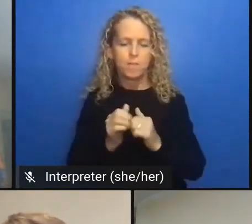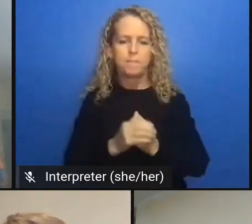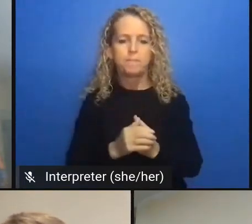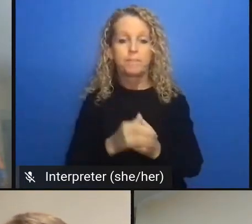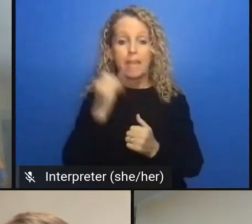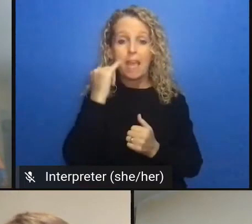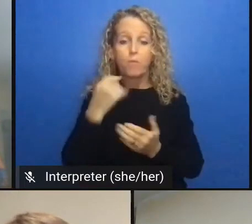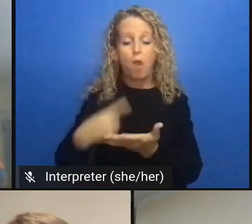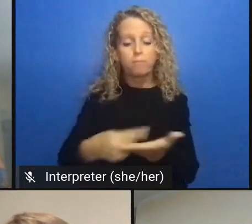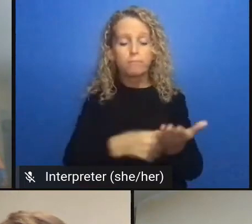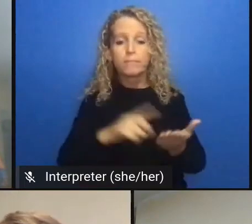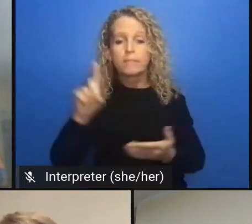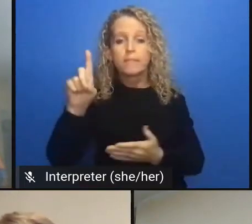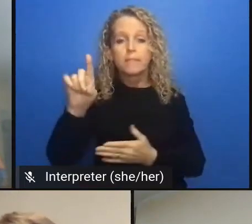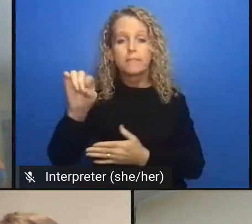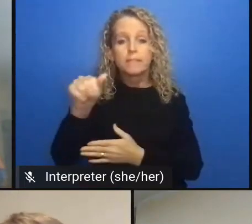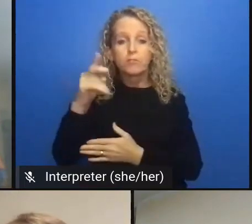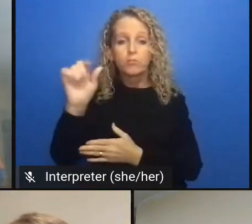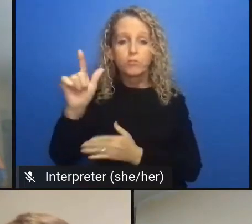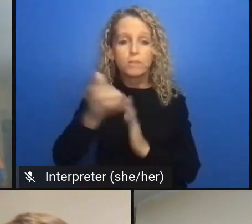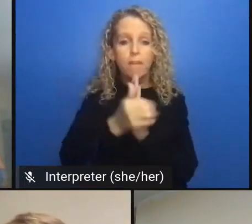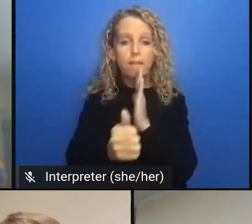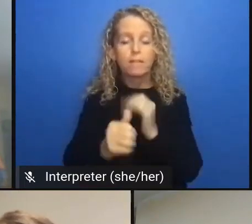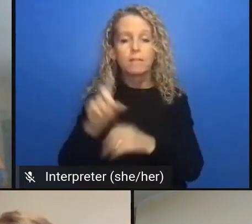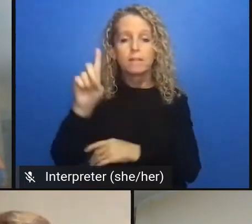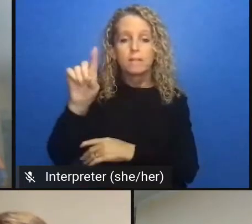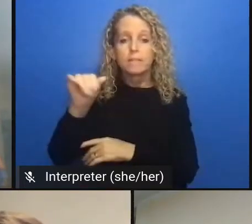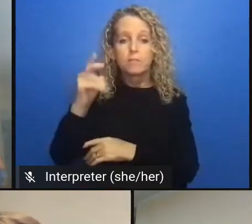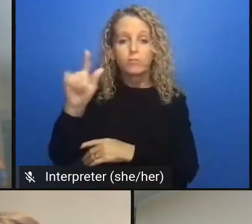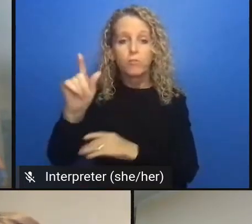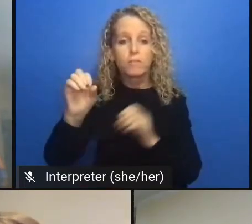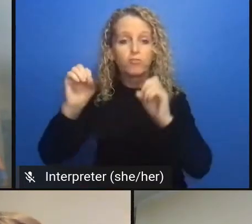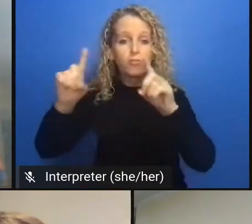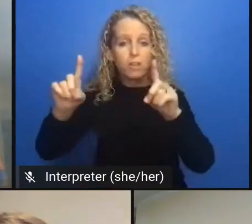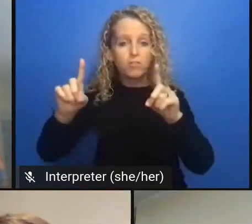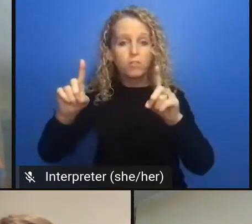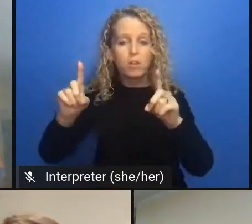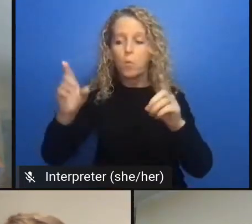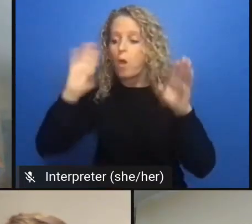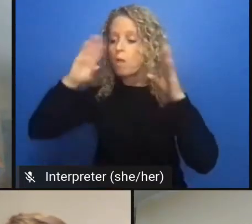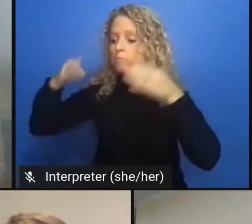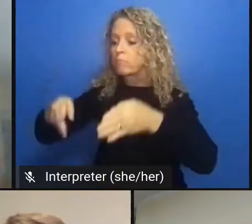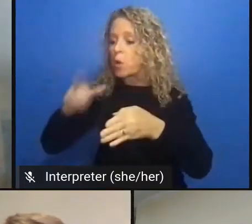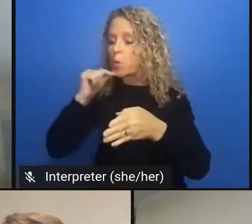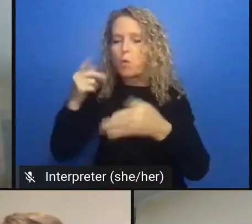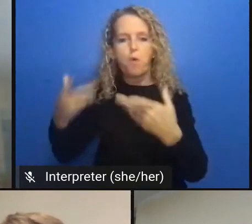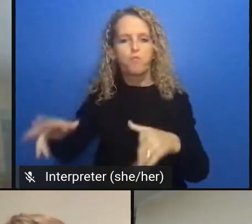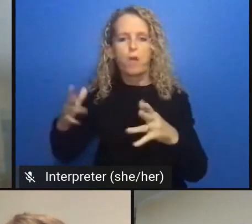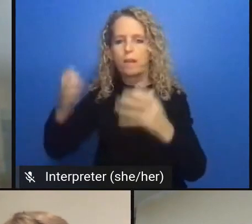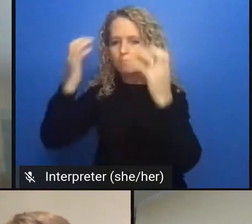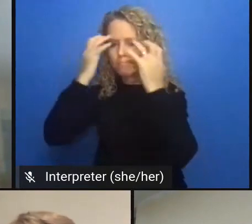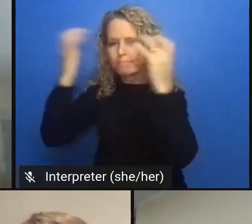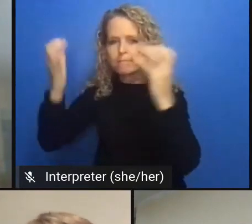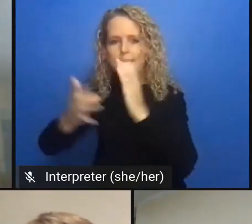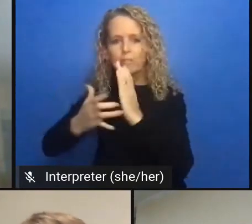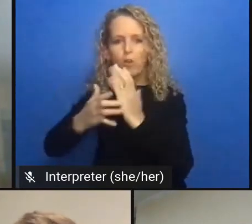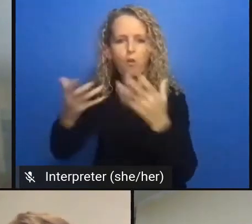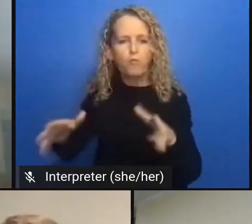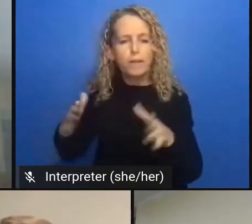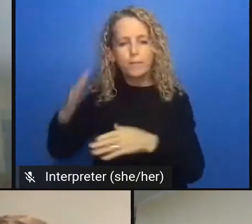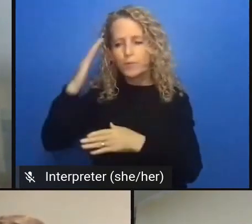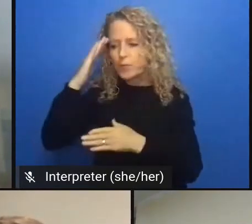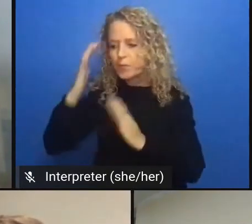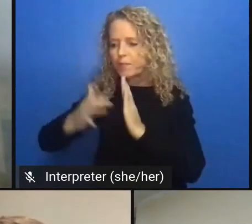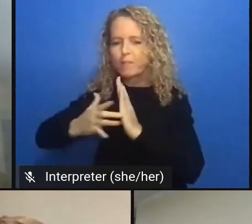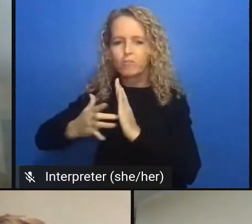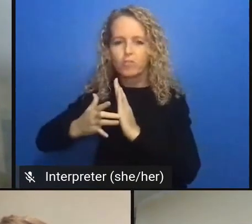and digital education and upskilling that we just focus on the people who naturally gravitate that way. Mm-hmm. But if we're not going to leave everyone else